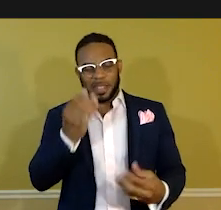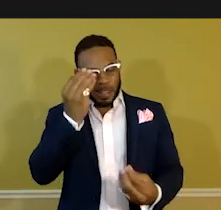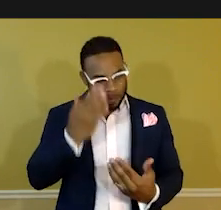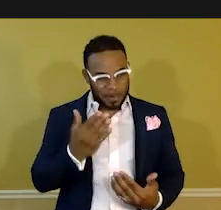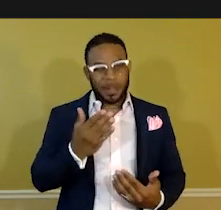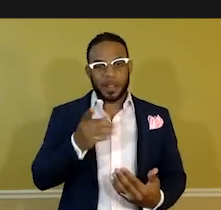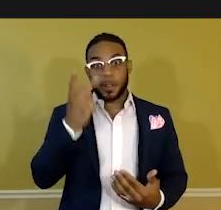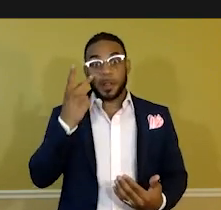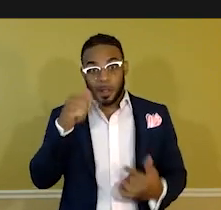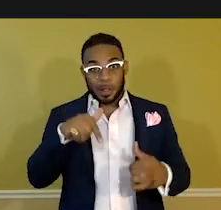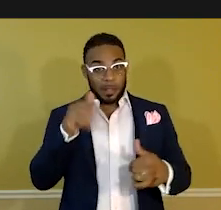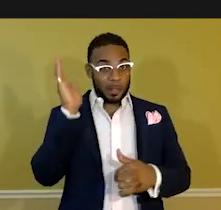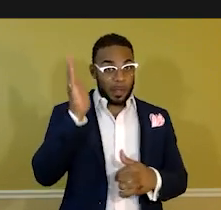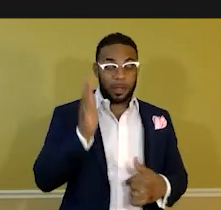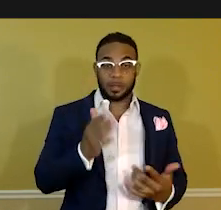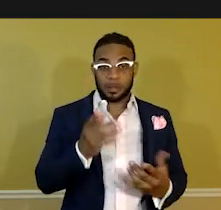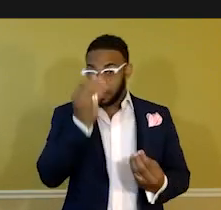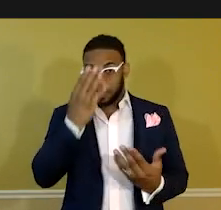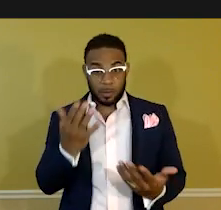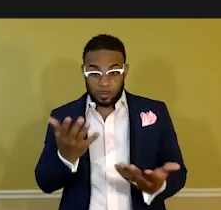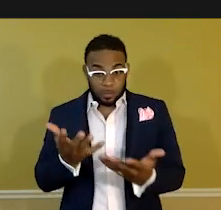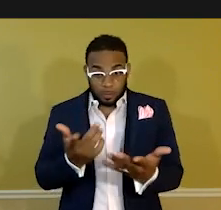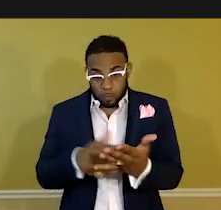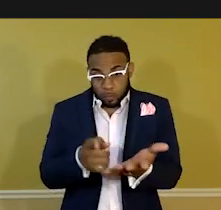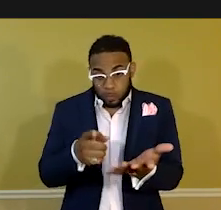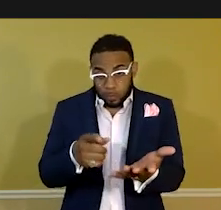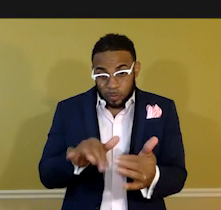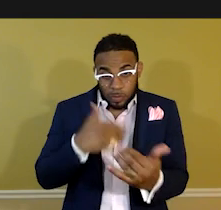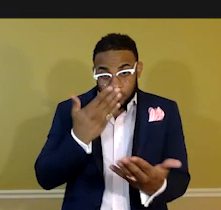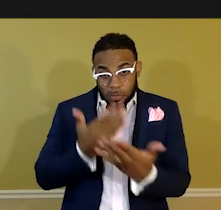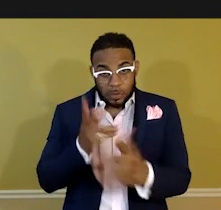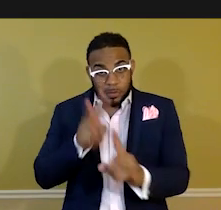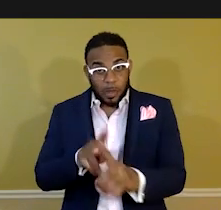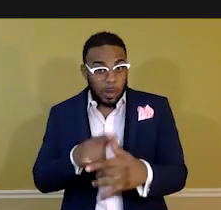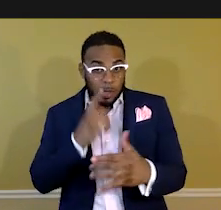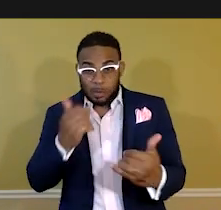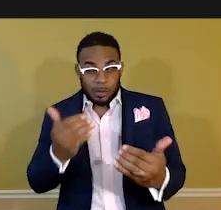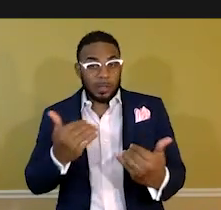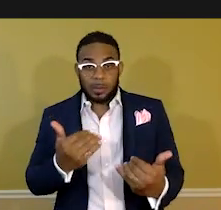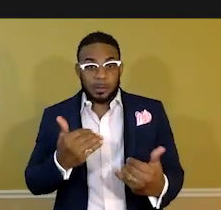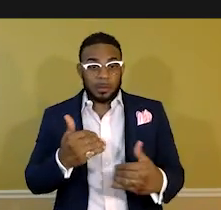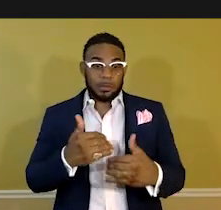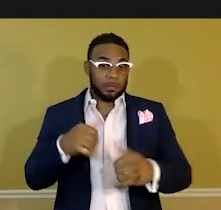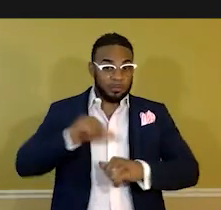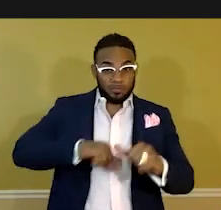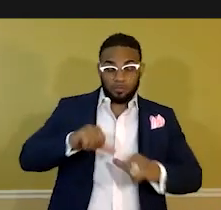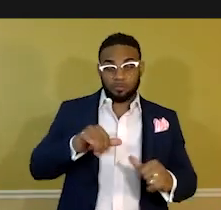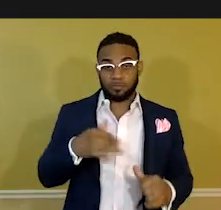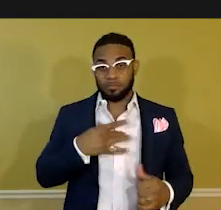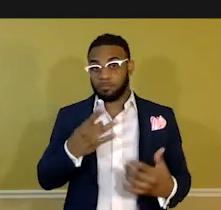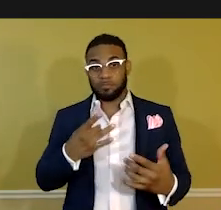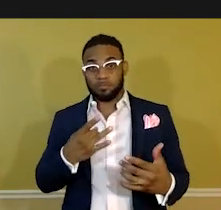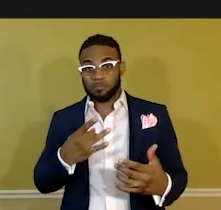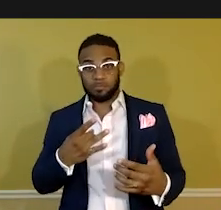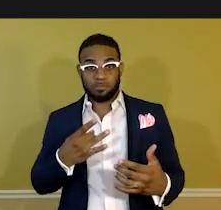me know that you saw this talk and, you know, let me know, you know, what you need help with, um, or just come in and Twitter, hang out. We like to